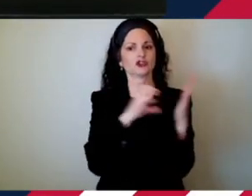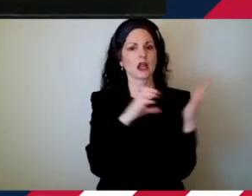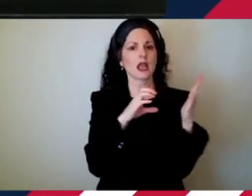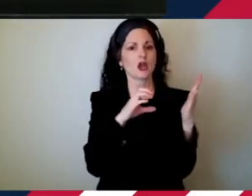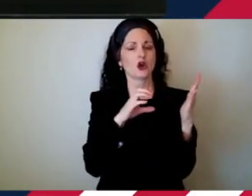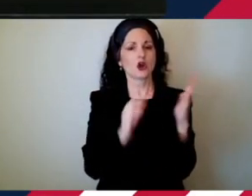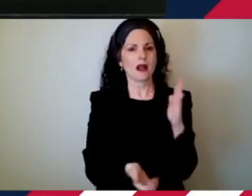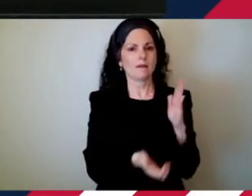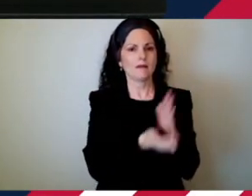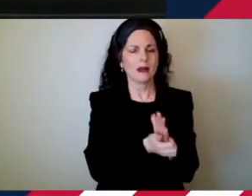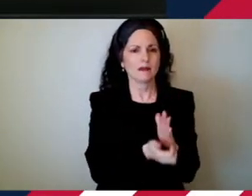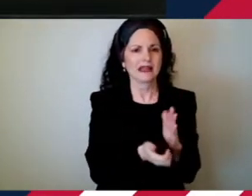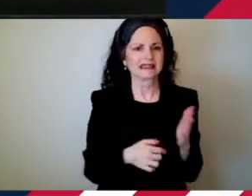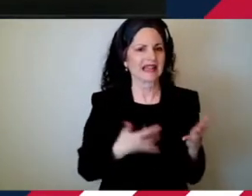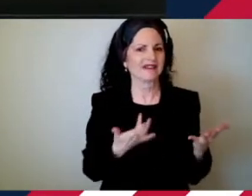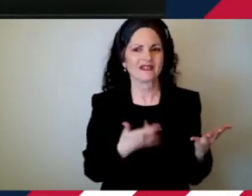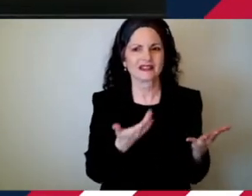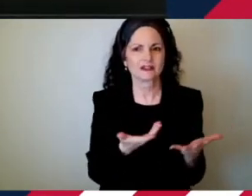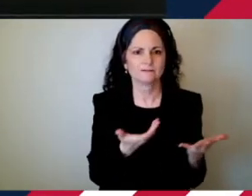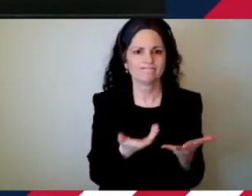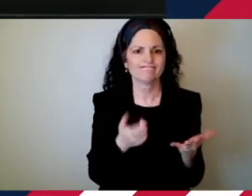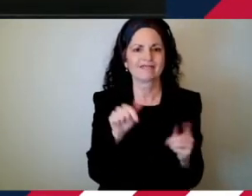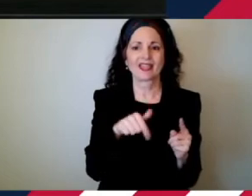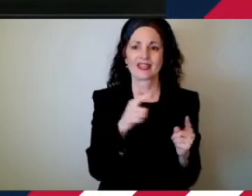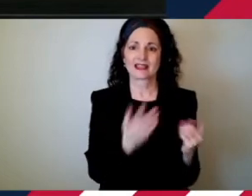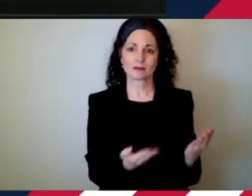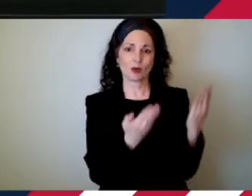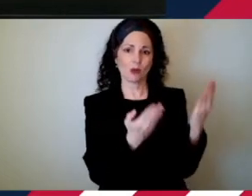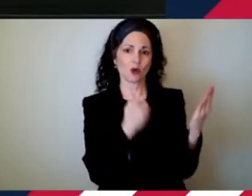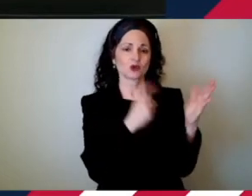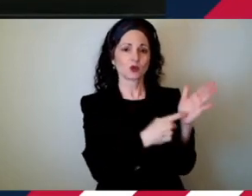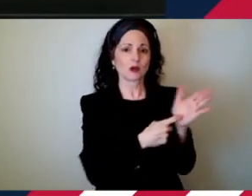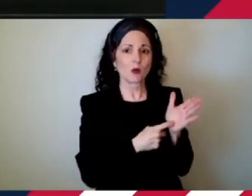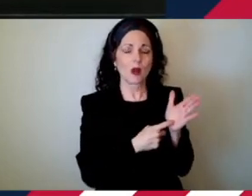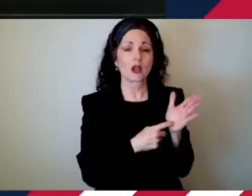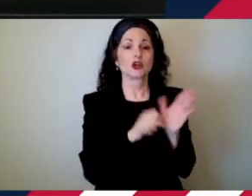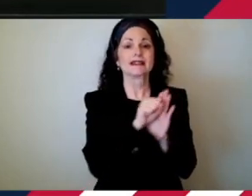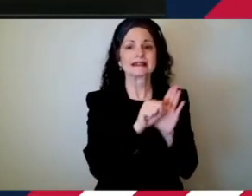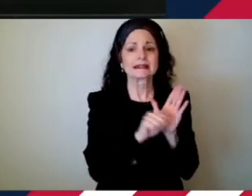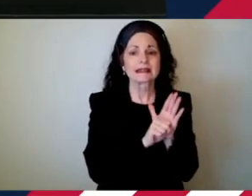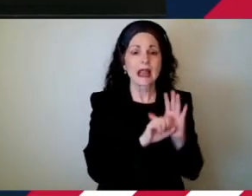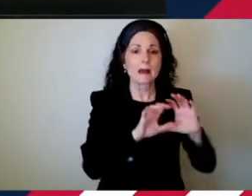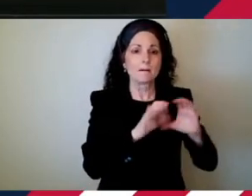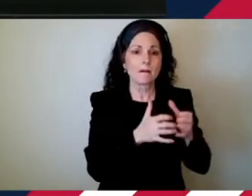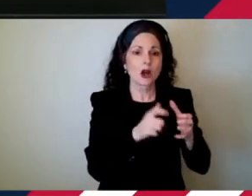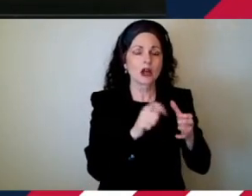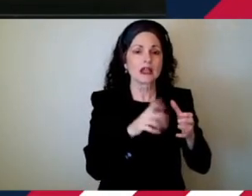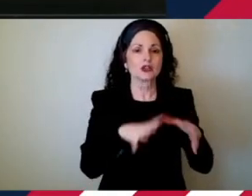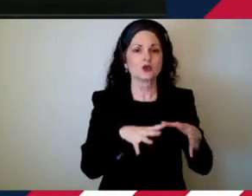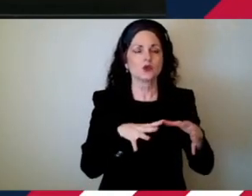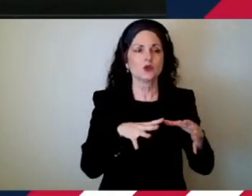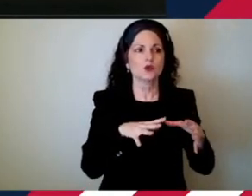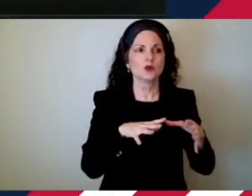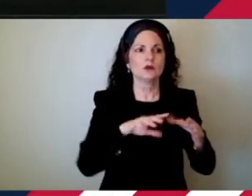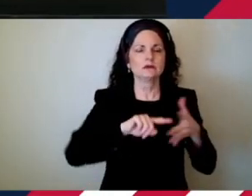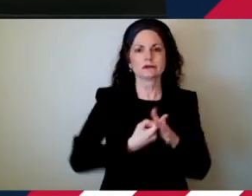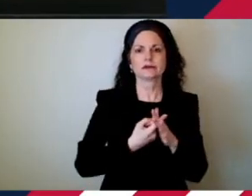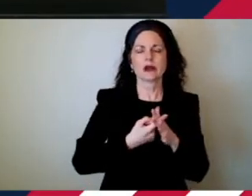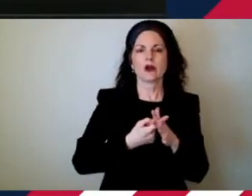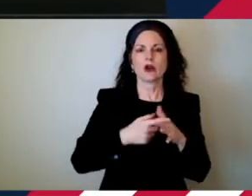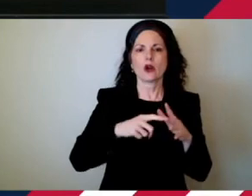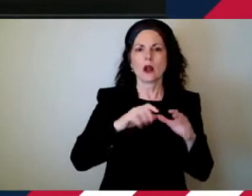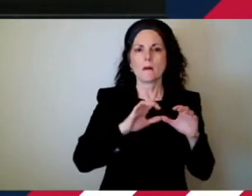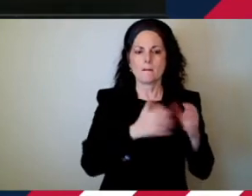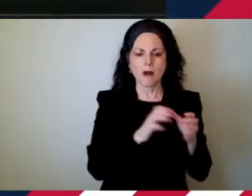achieve. This proposal would require state parties to adopt party-run primaries if their state governments didn't